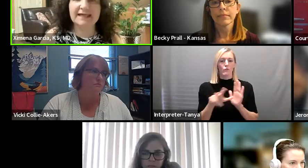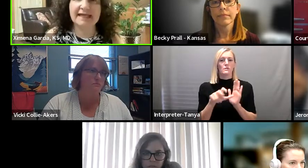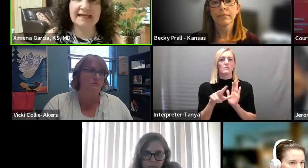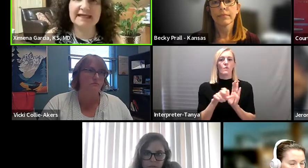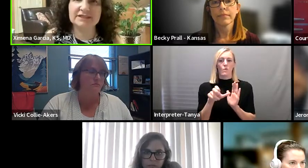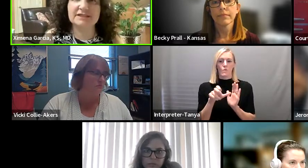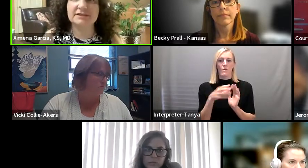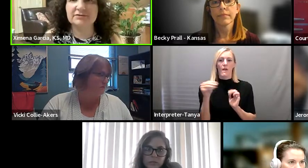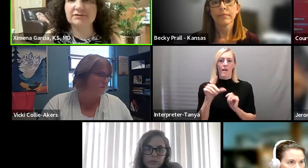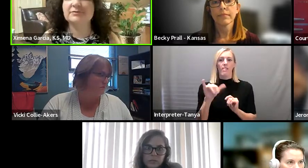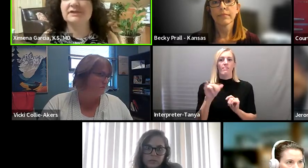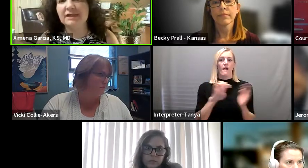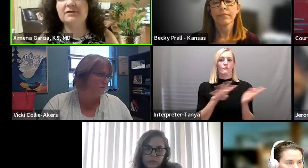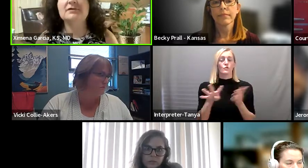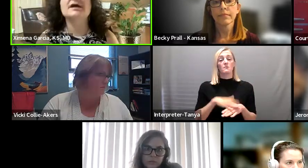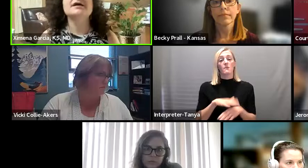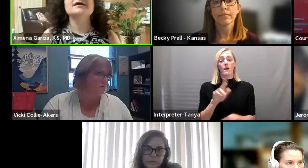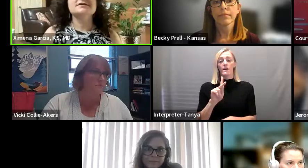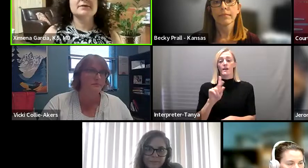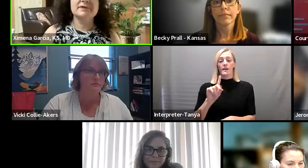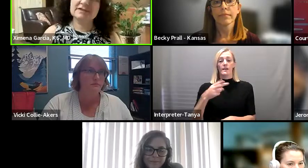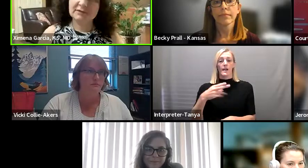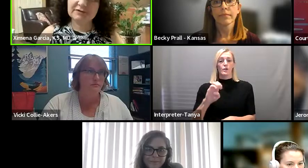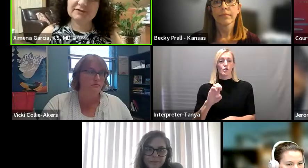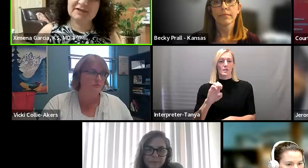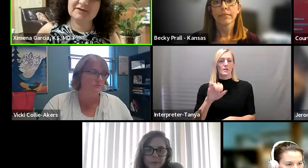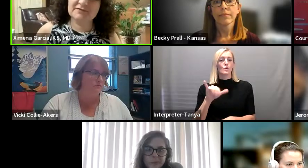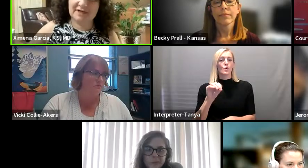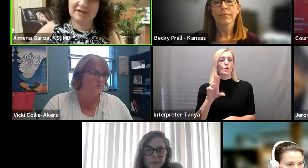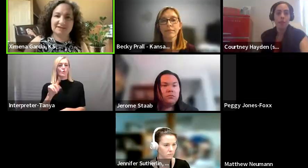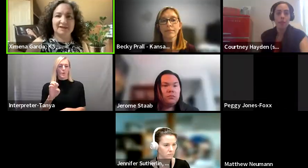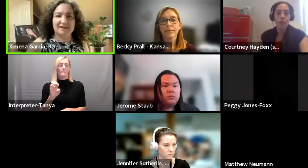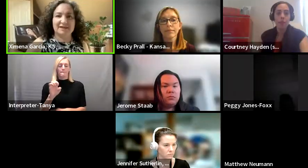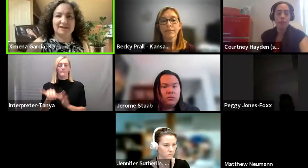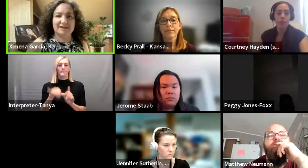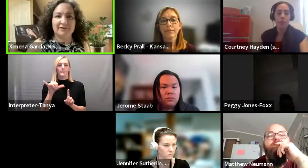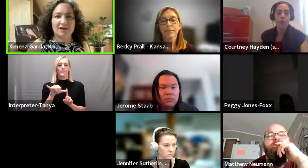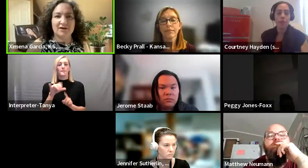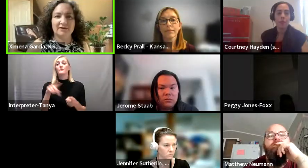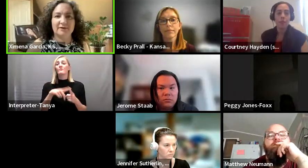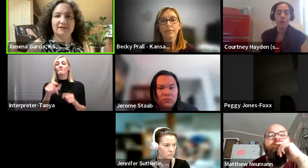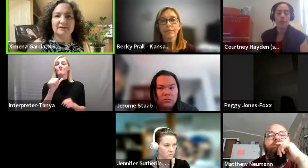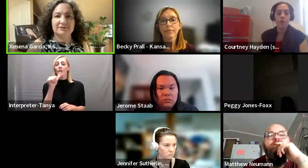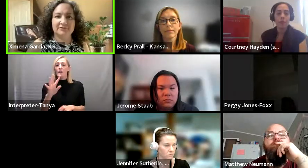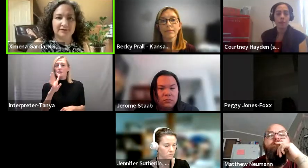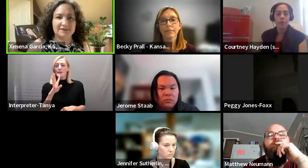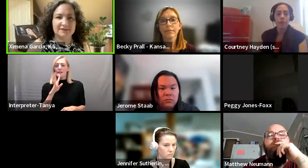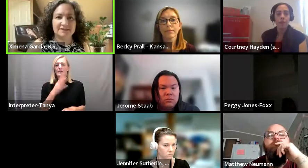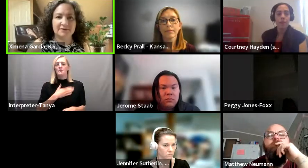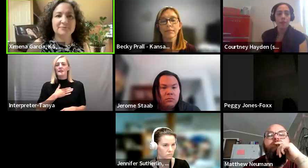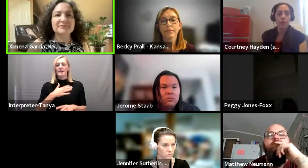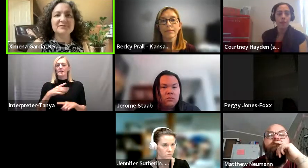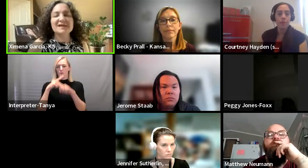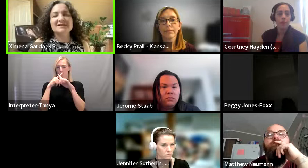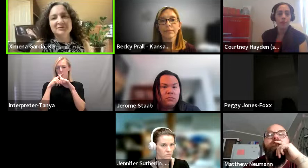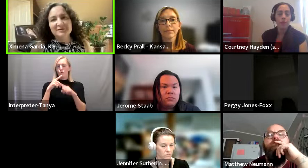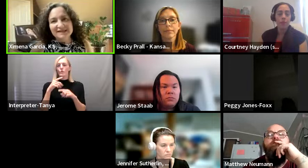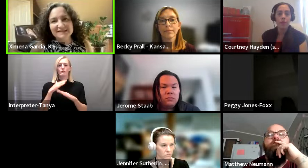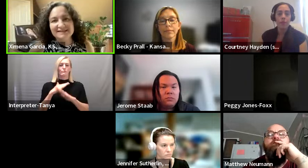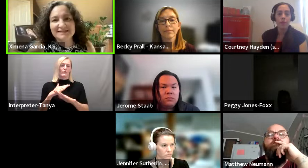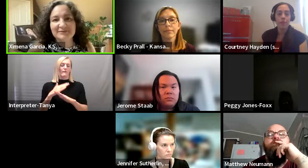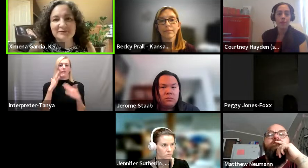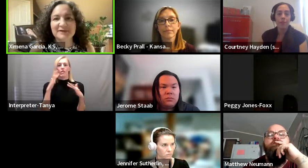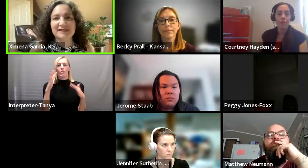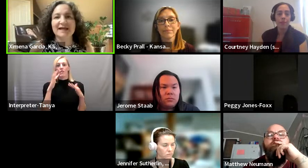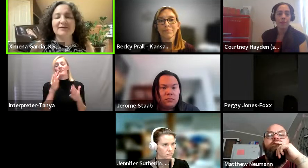on KDHE's YouTube channel. Please mute yourselves when not speaking to prevent audio interference. So super